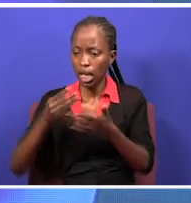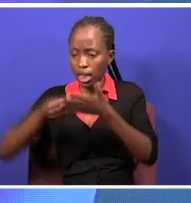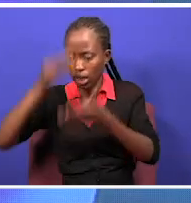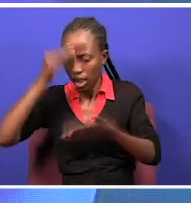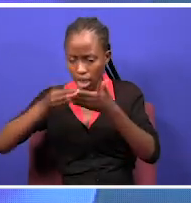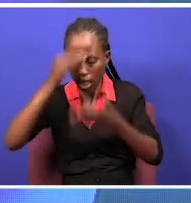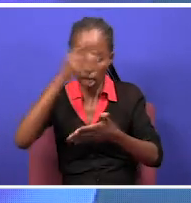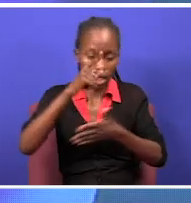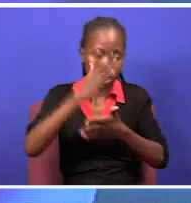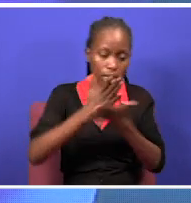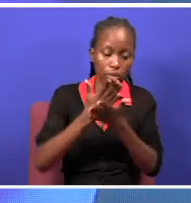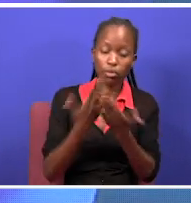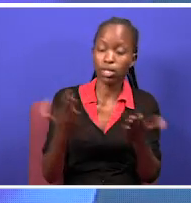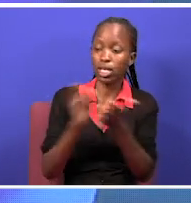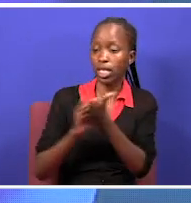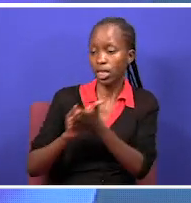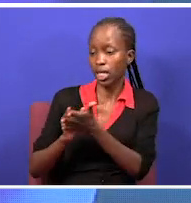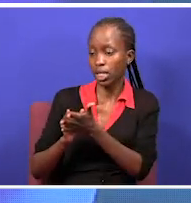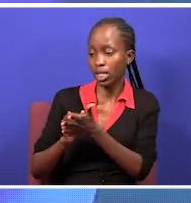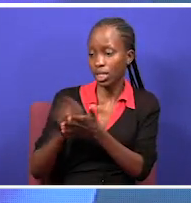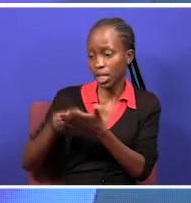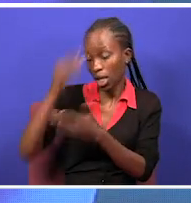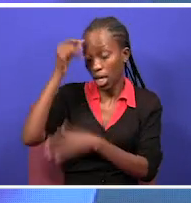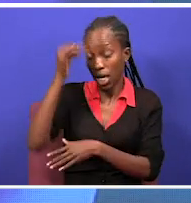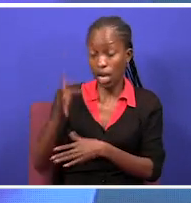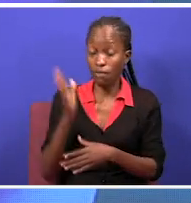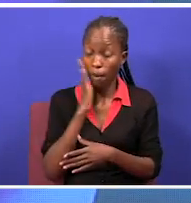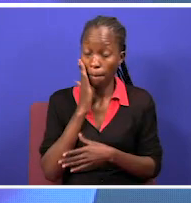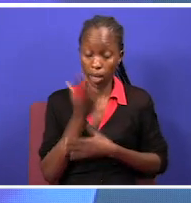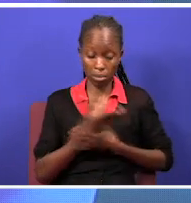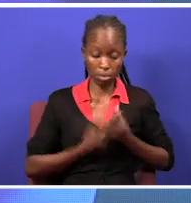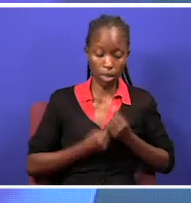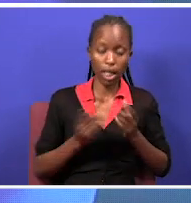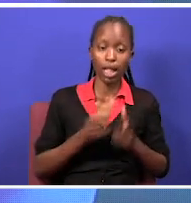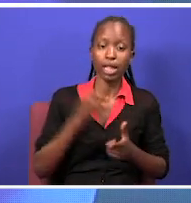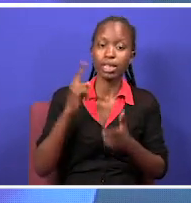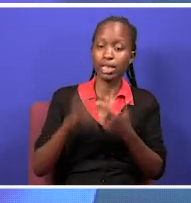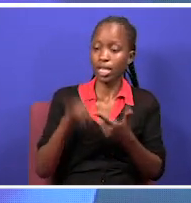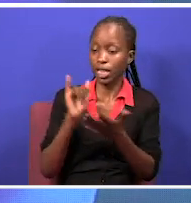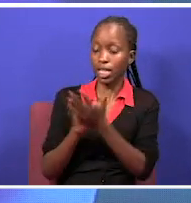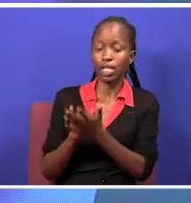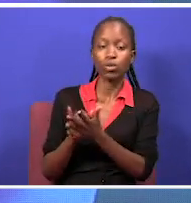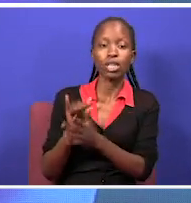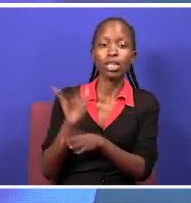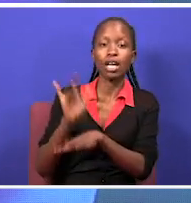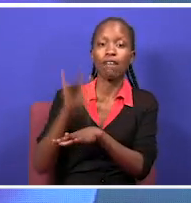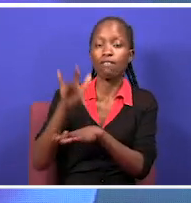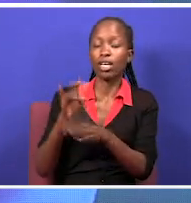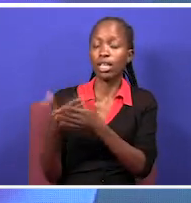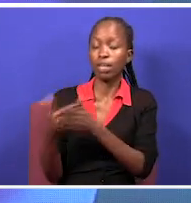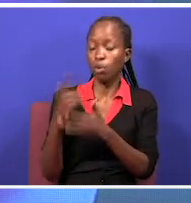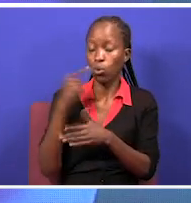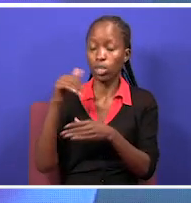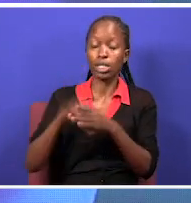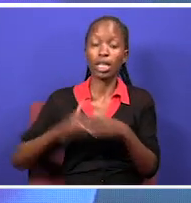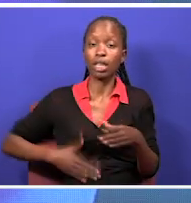that are going on. Like if the mother is depressed, it is likely going to affect the baby who is in her